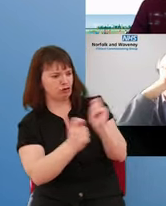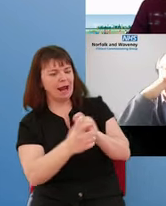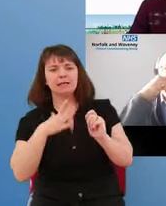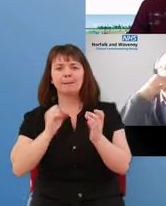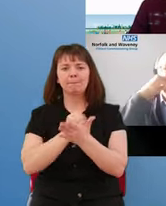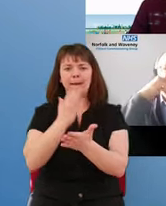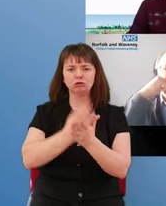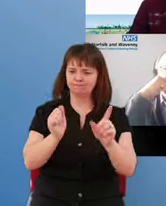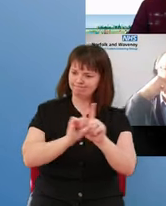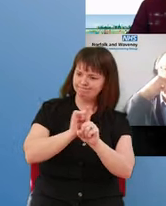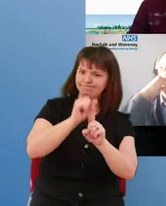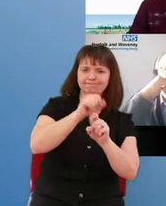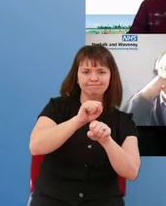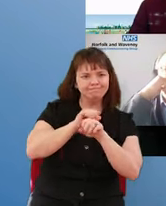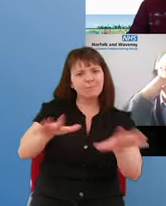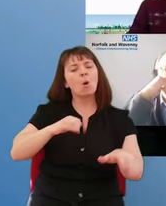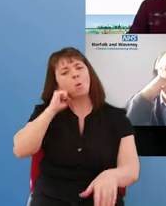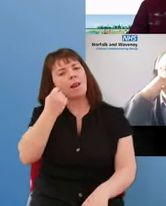Chris?